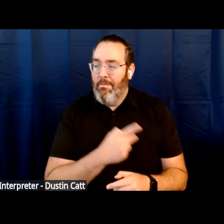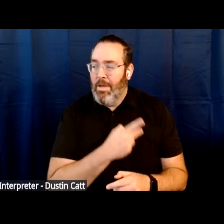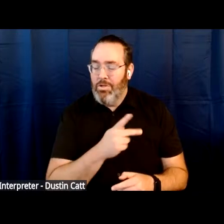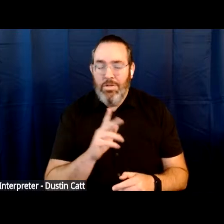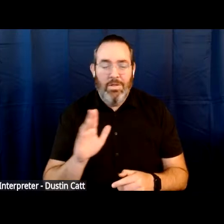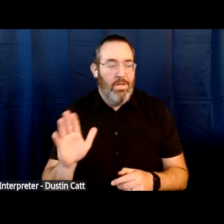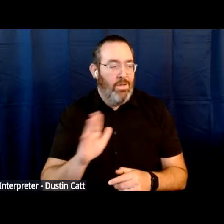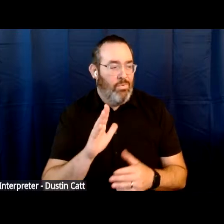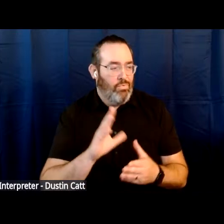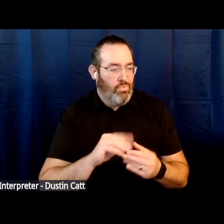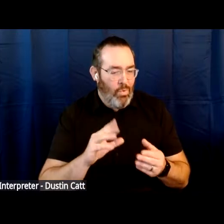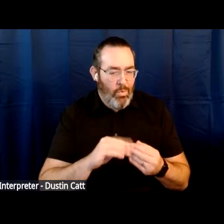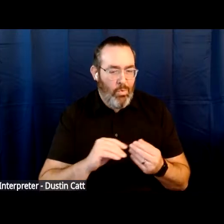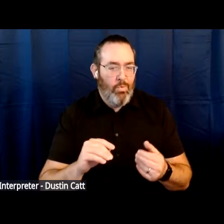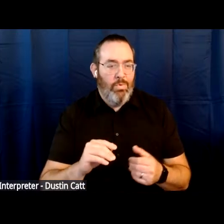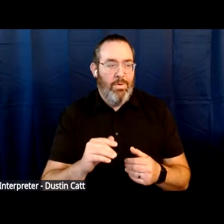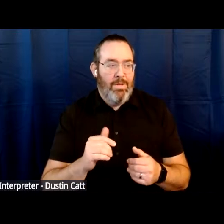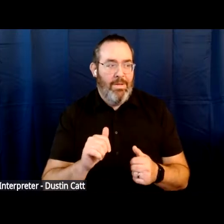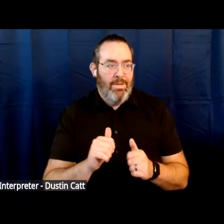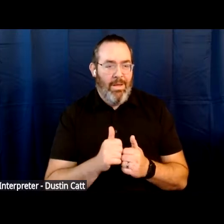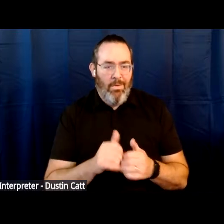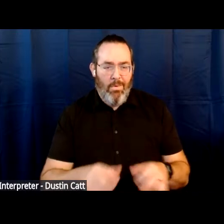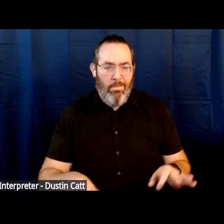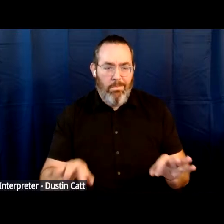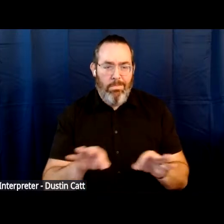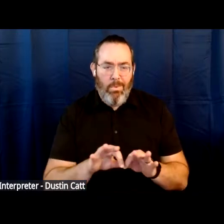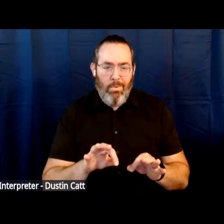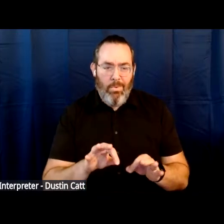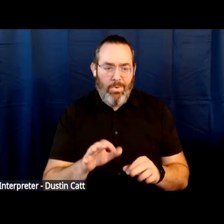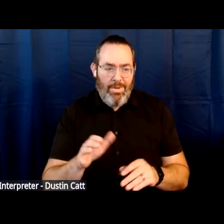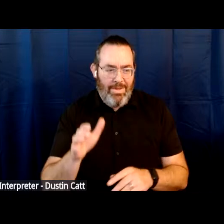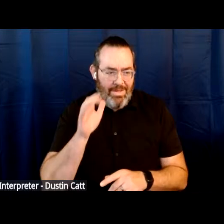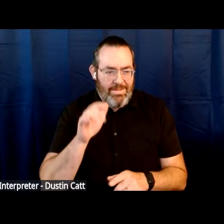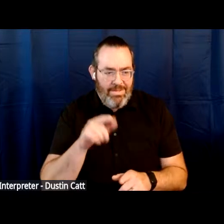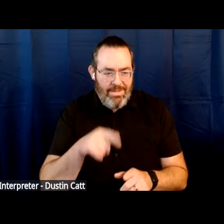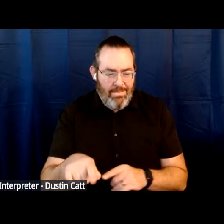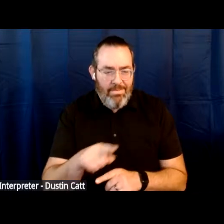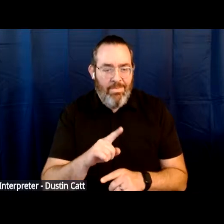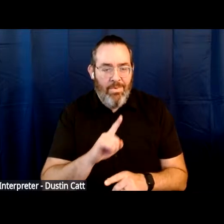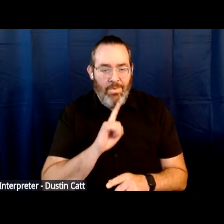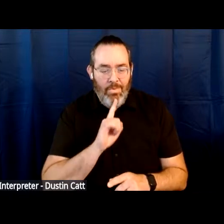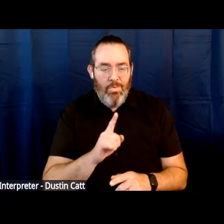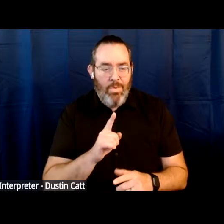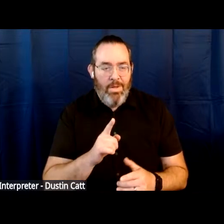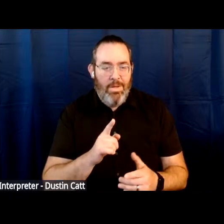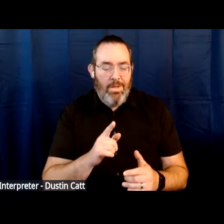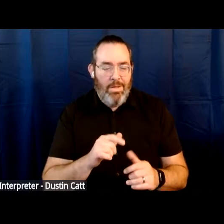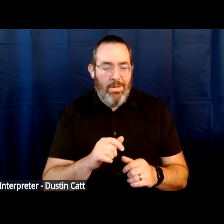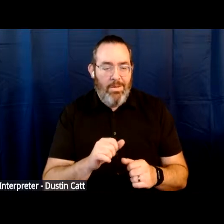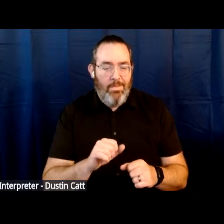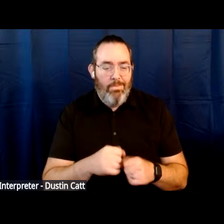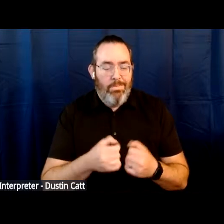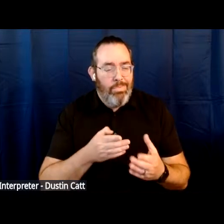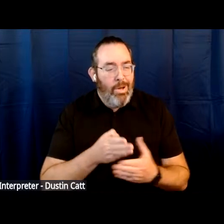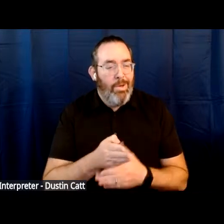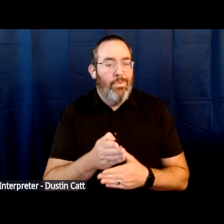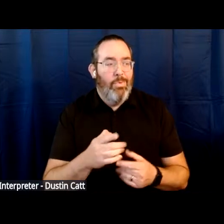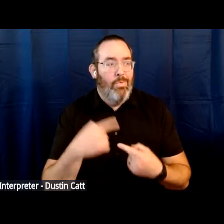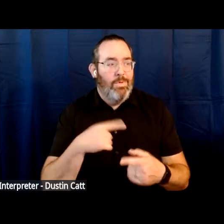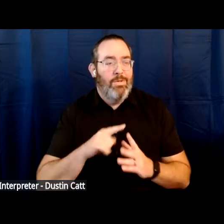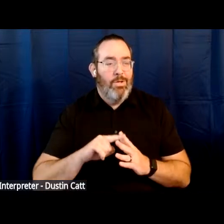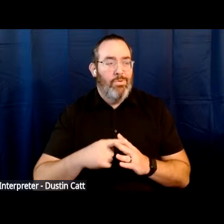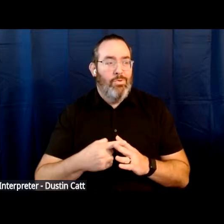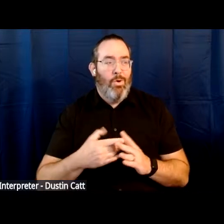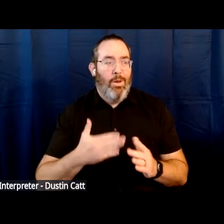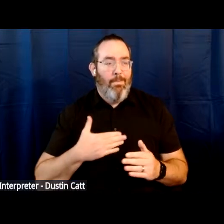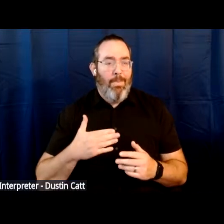stories and knowing how important it is a real breakthrough from when I started having my issues. So thank